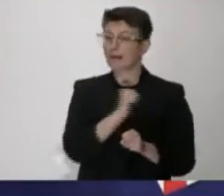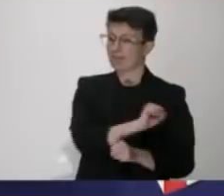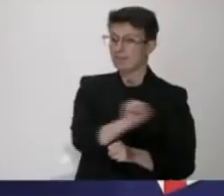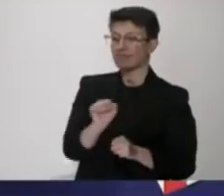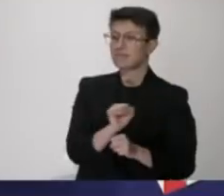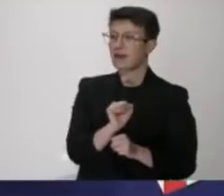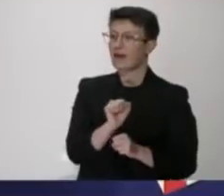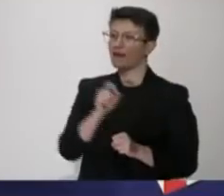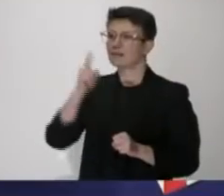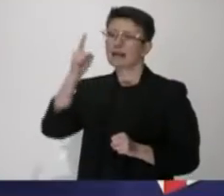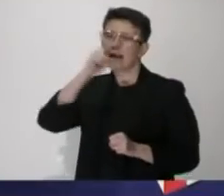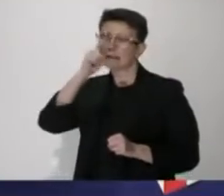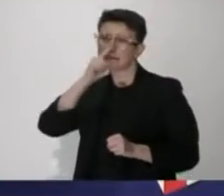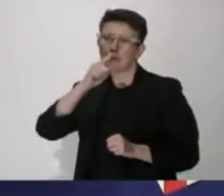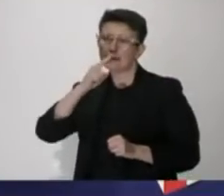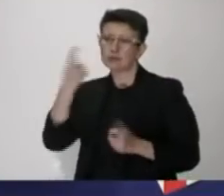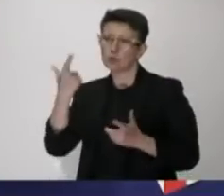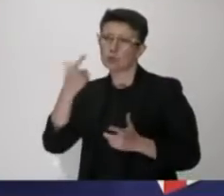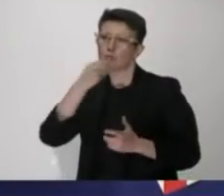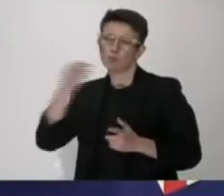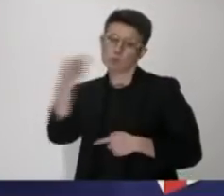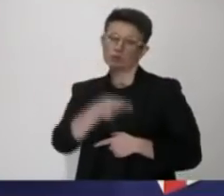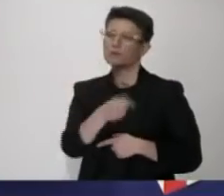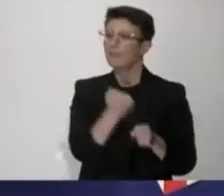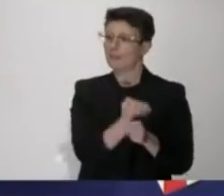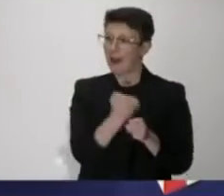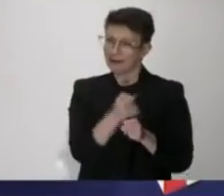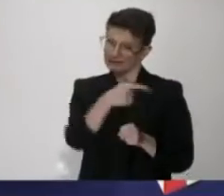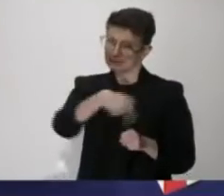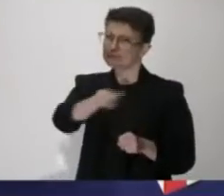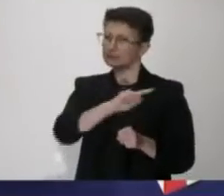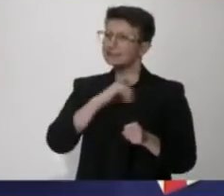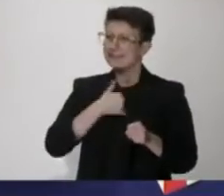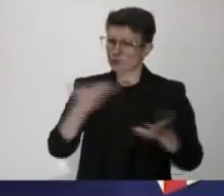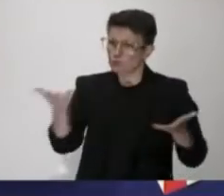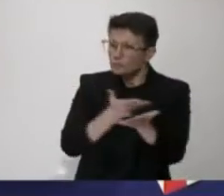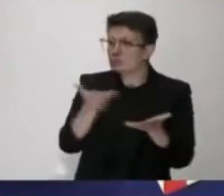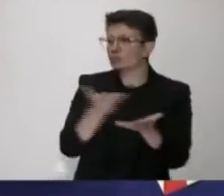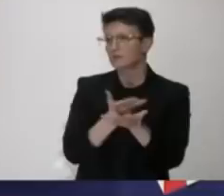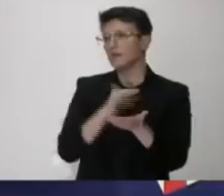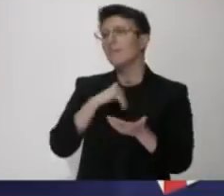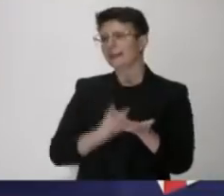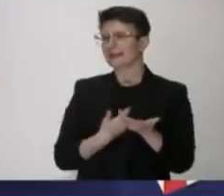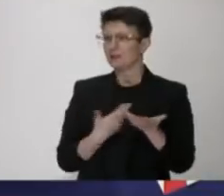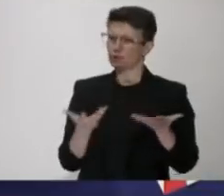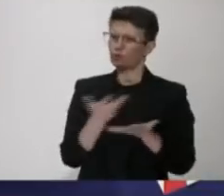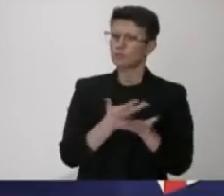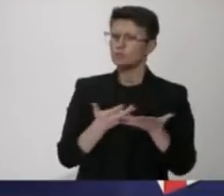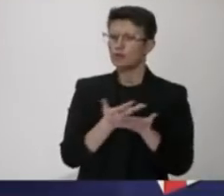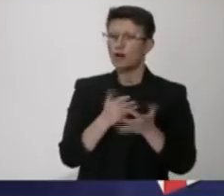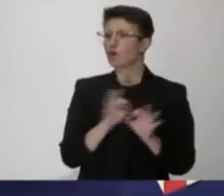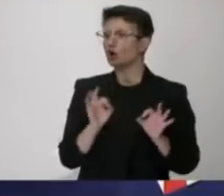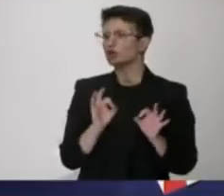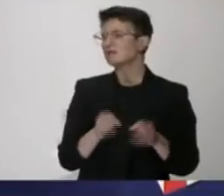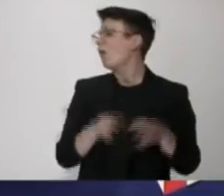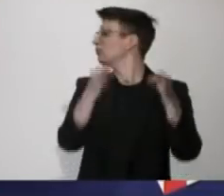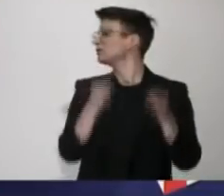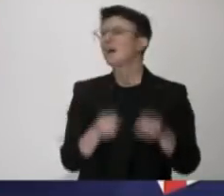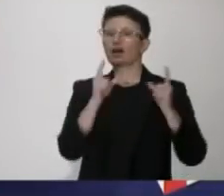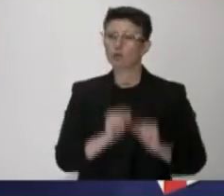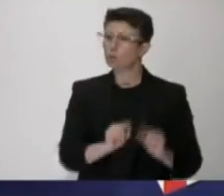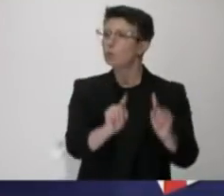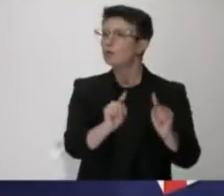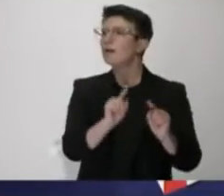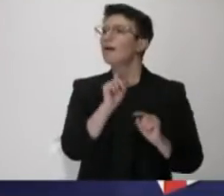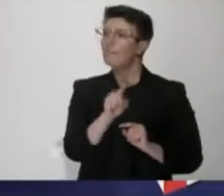and we do want banks and customers to actually have a conversation, not just roll it over, but actually say, is this still the right thing